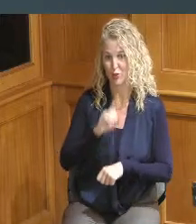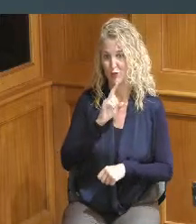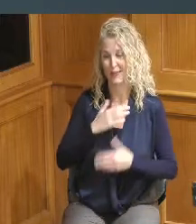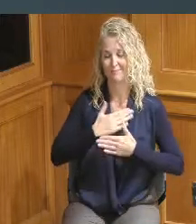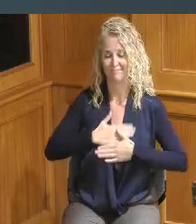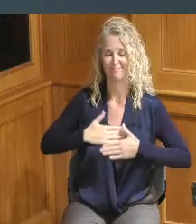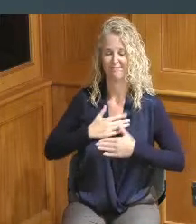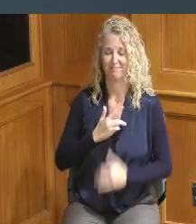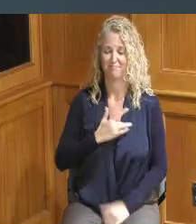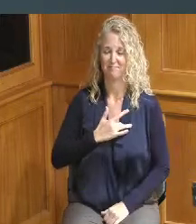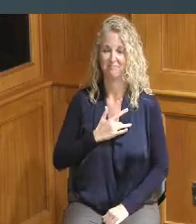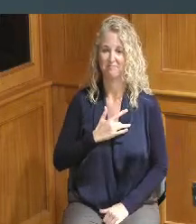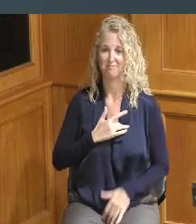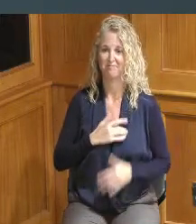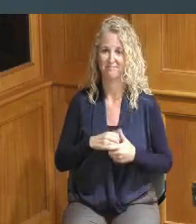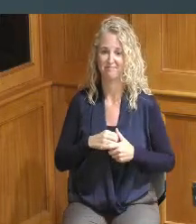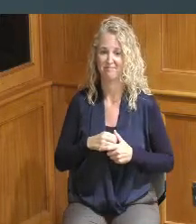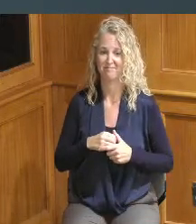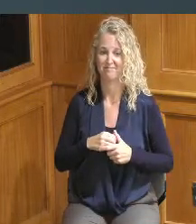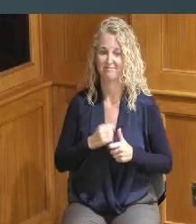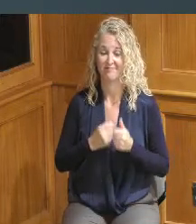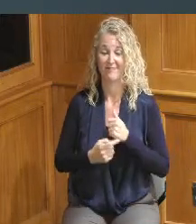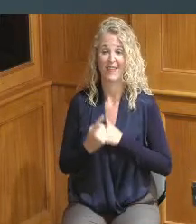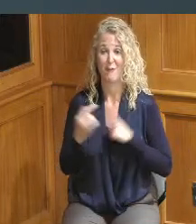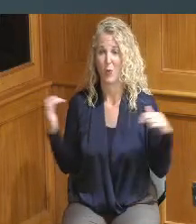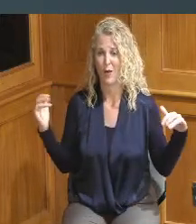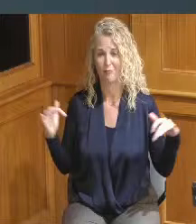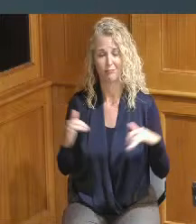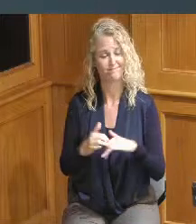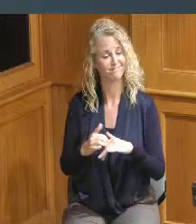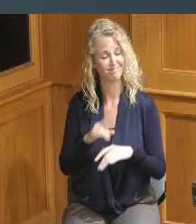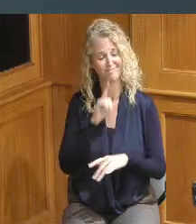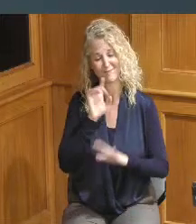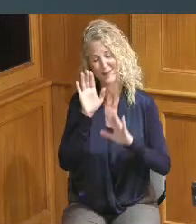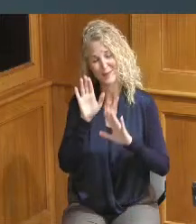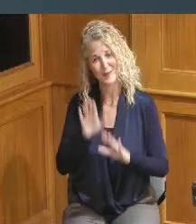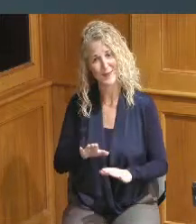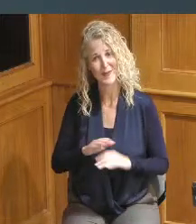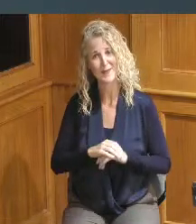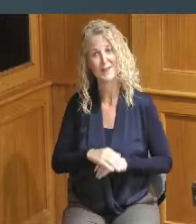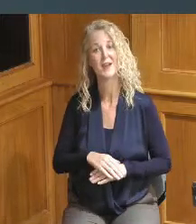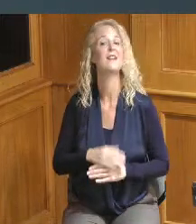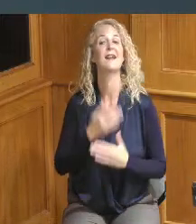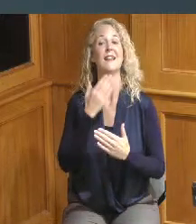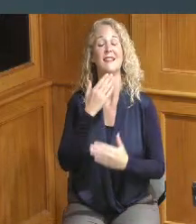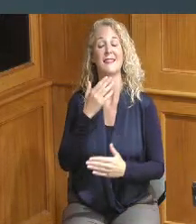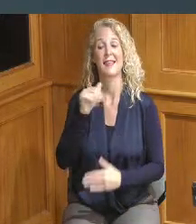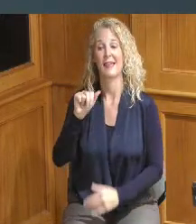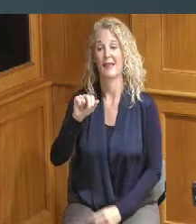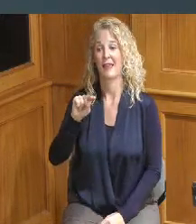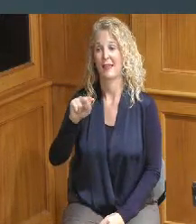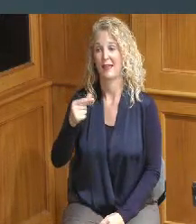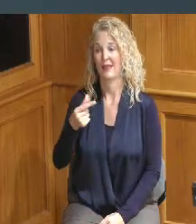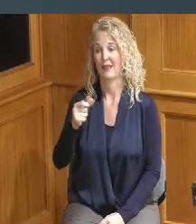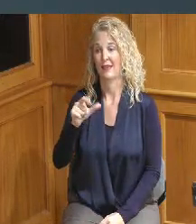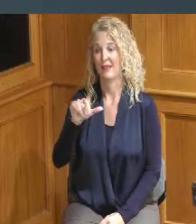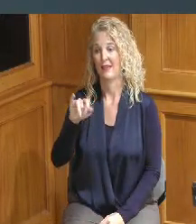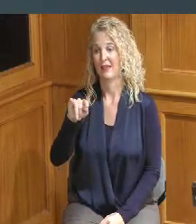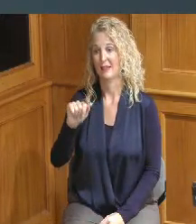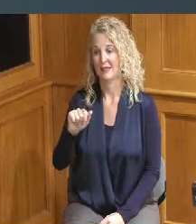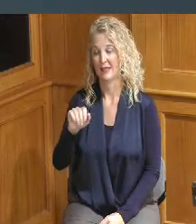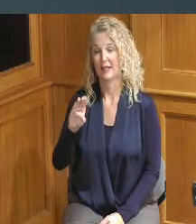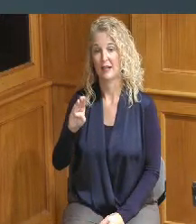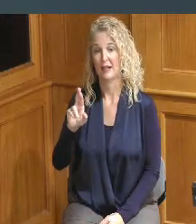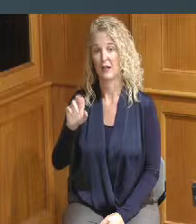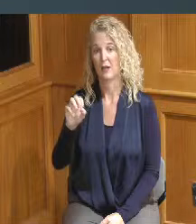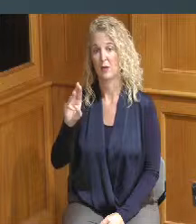that invitation and everyone that came out to Union Baptist. I want to thank Angelita Moreno-Jones, head